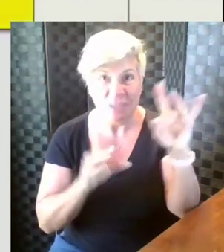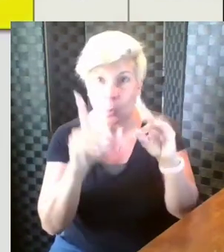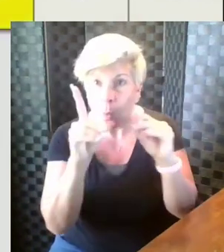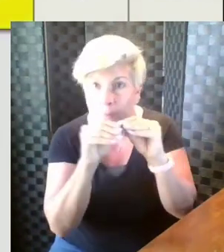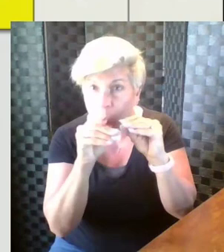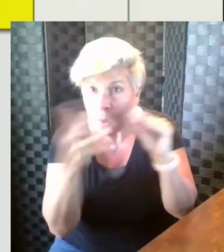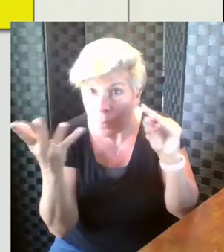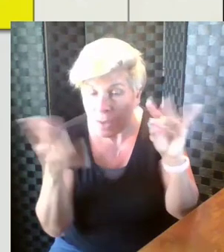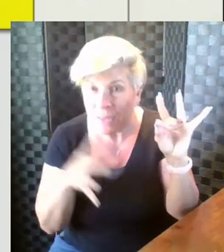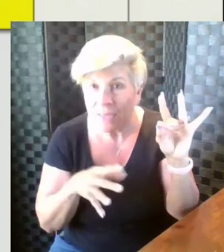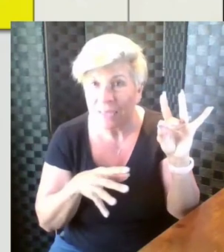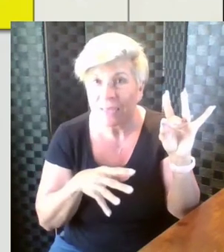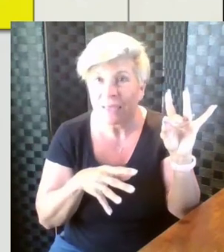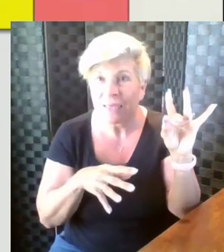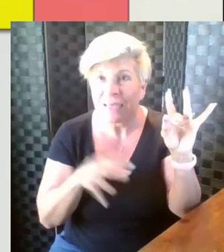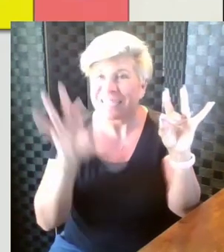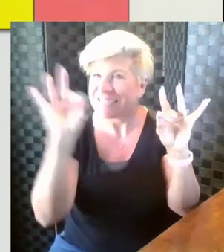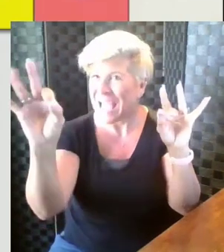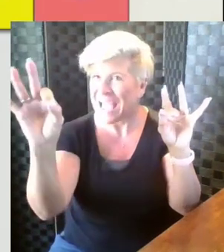8,